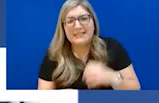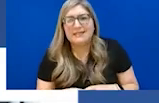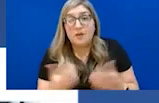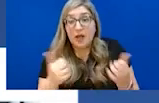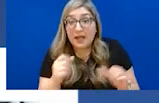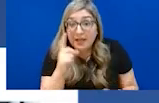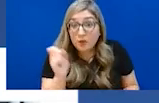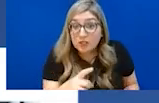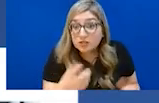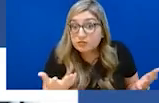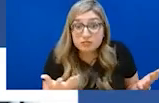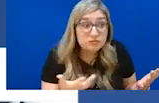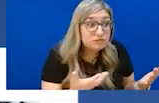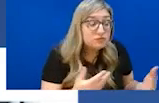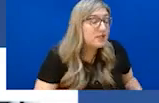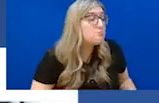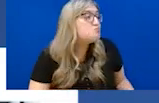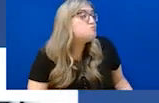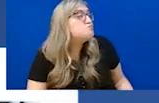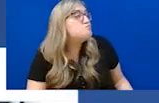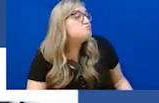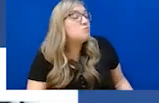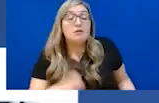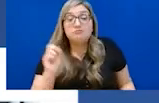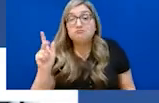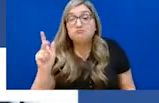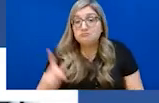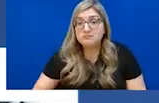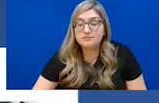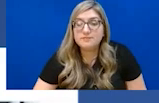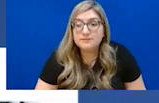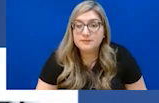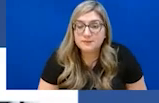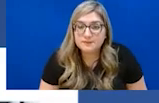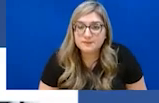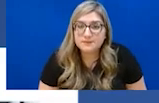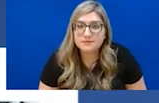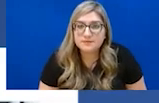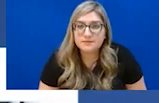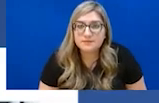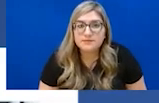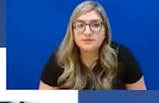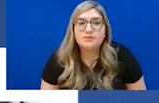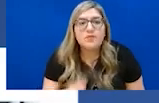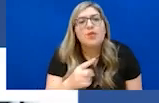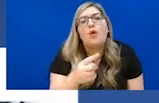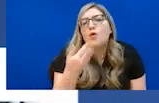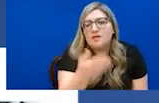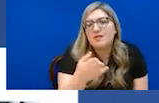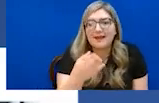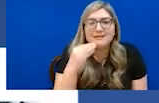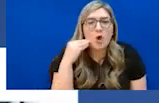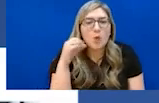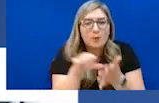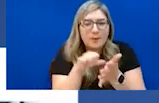I can see some people shaking their head no. Thank you. So this is what the homepage looks like for the